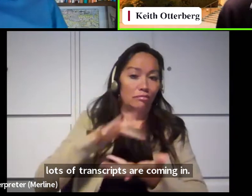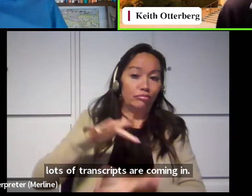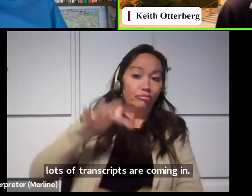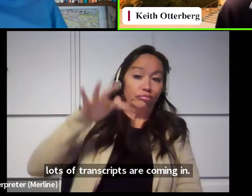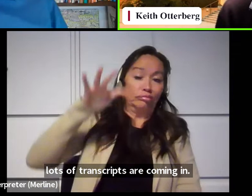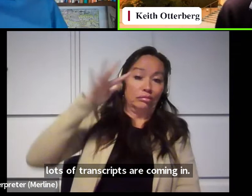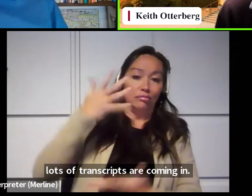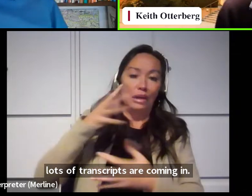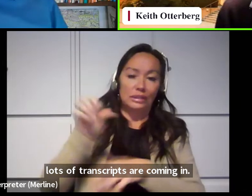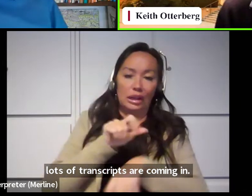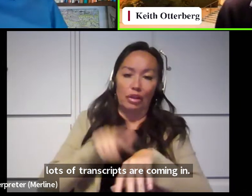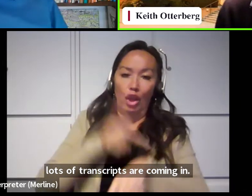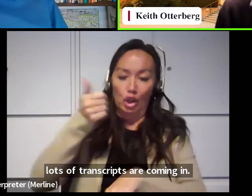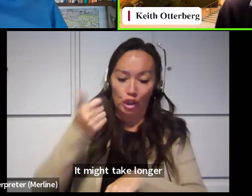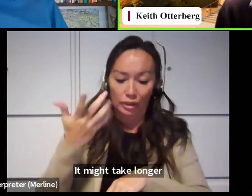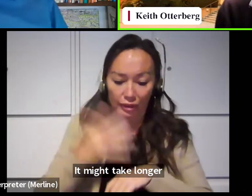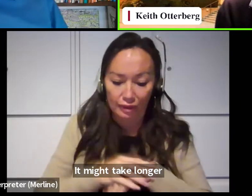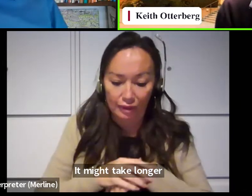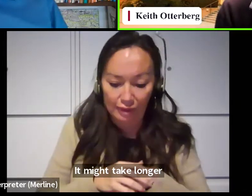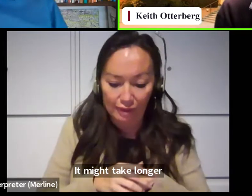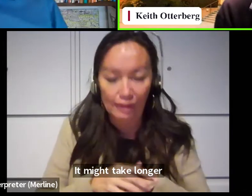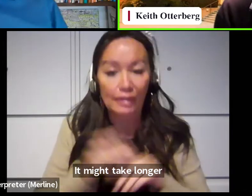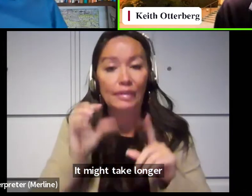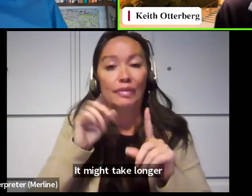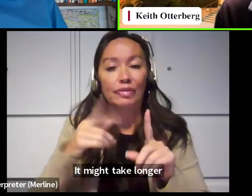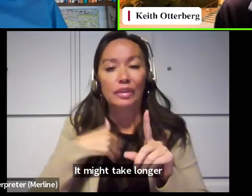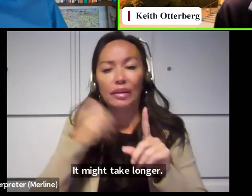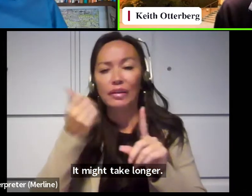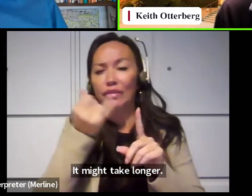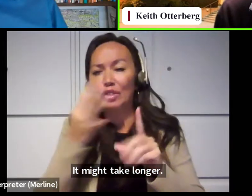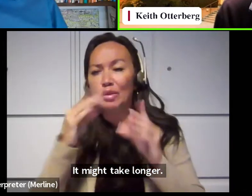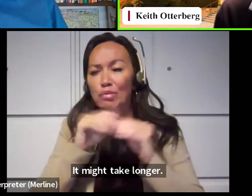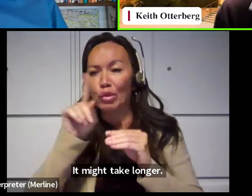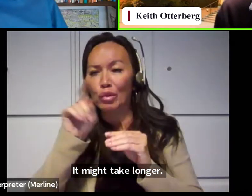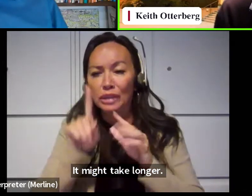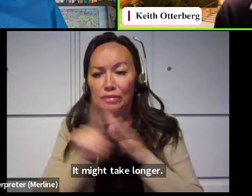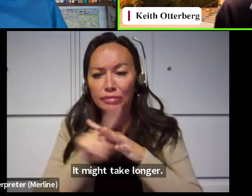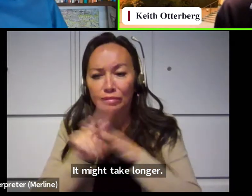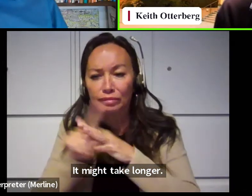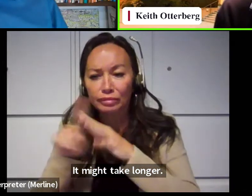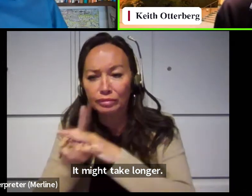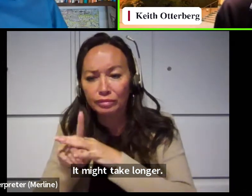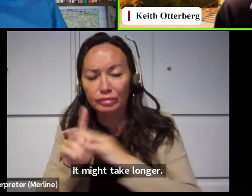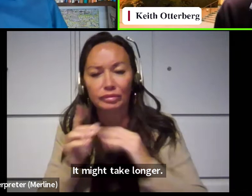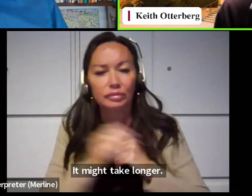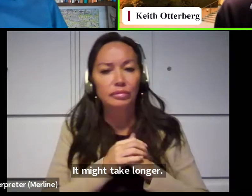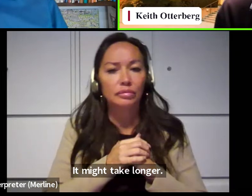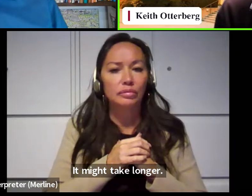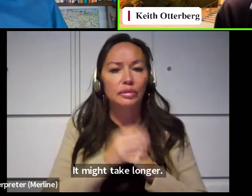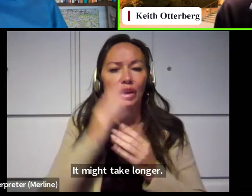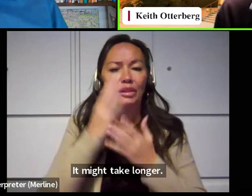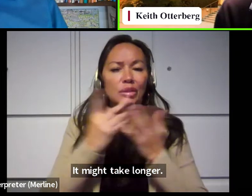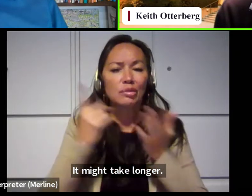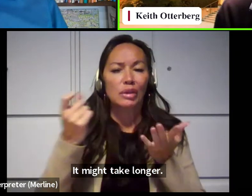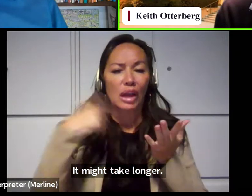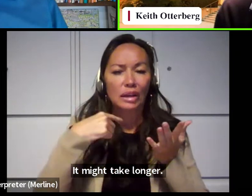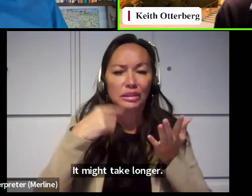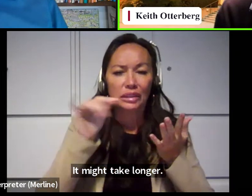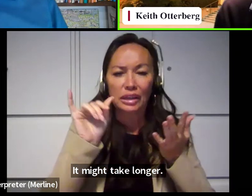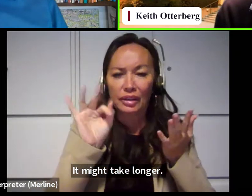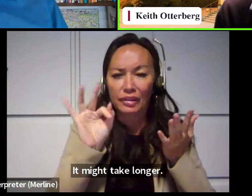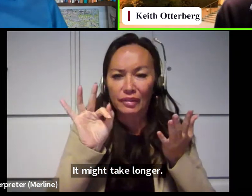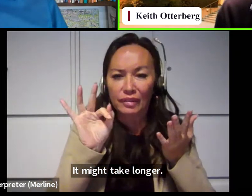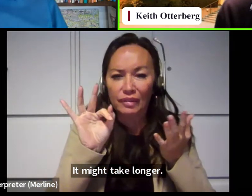Okay. Okay, we got a few more questions popping up here. Somebody's asking if